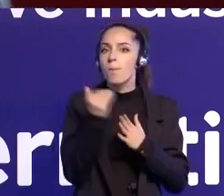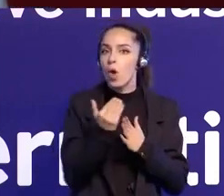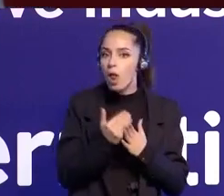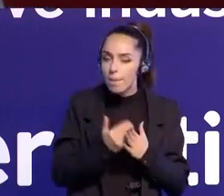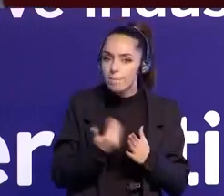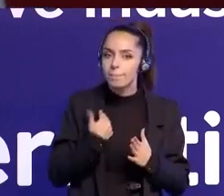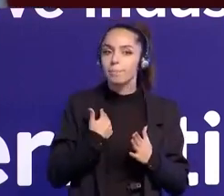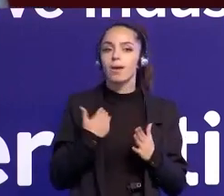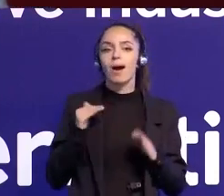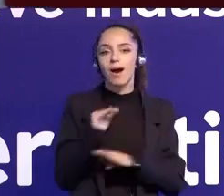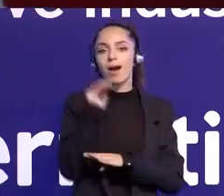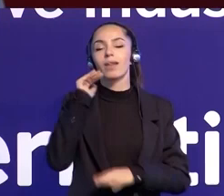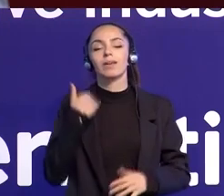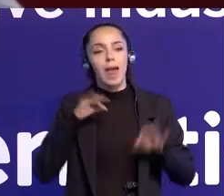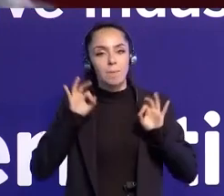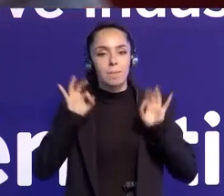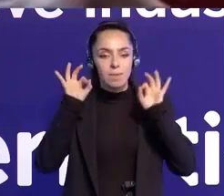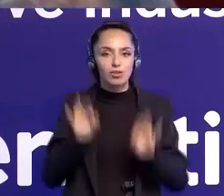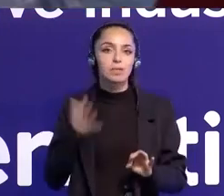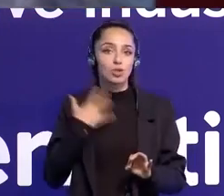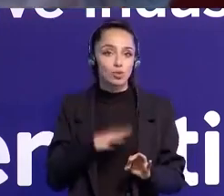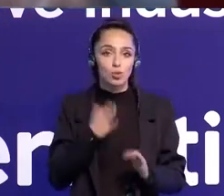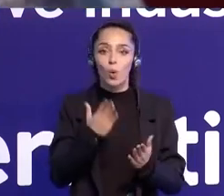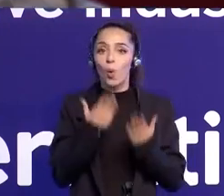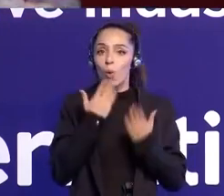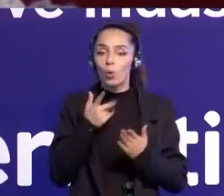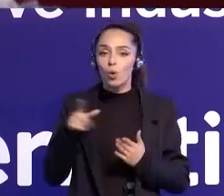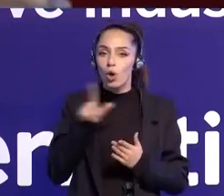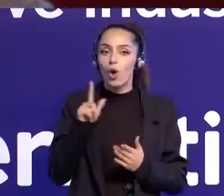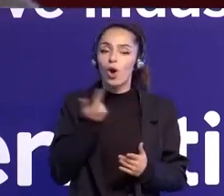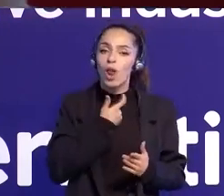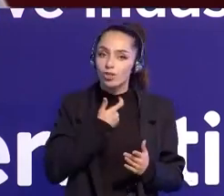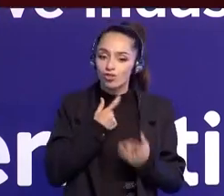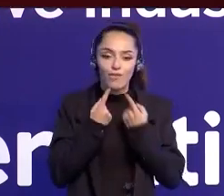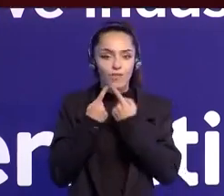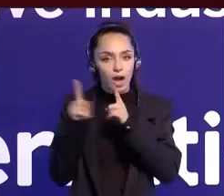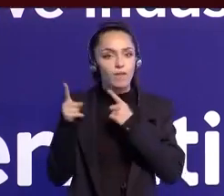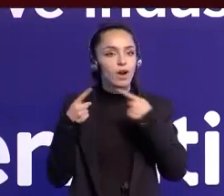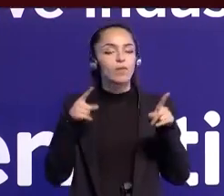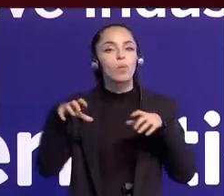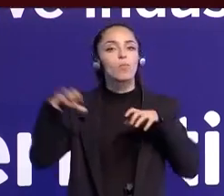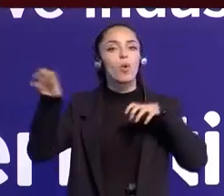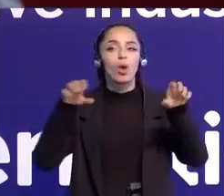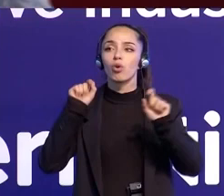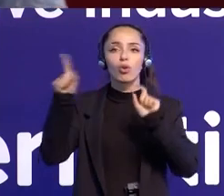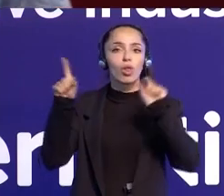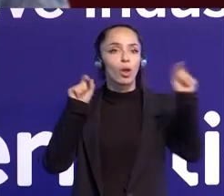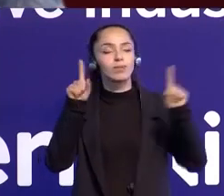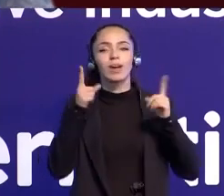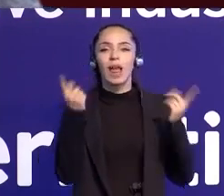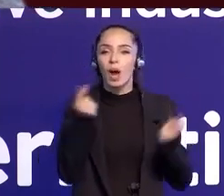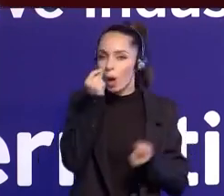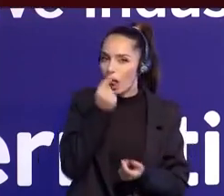the trips of school students to different parts of Ukraine where they can get acquainted with